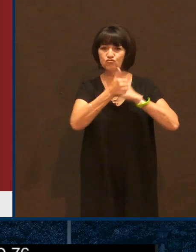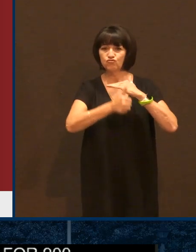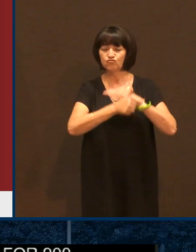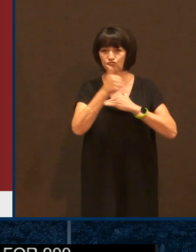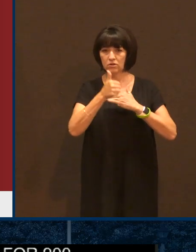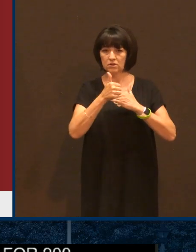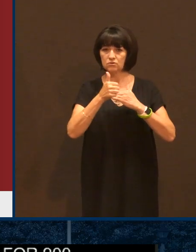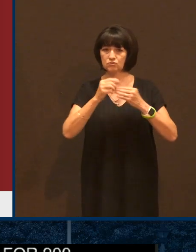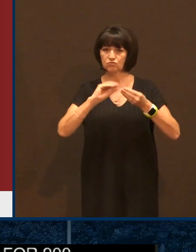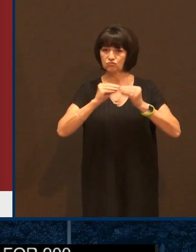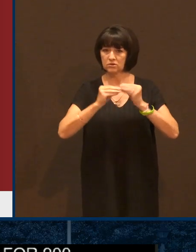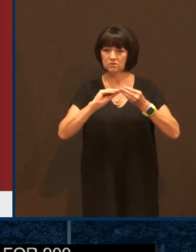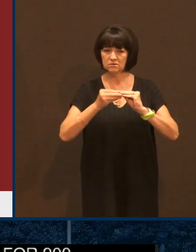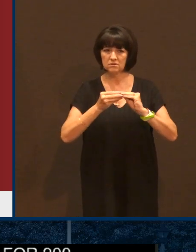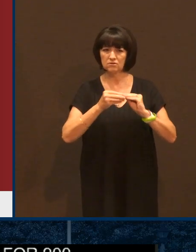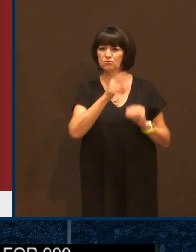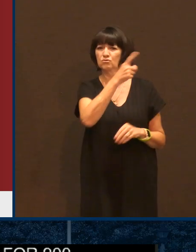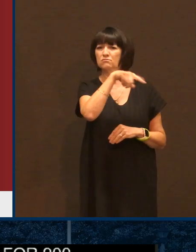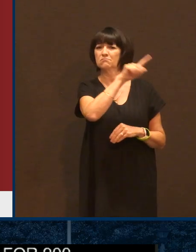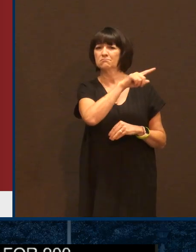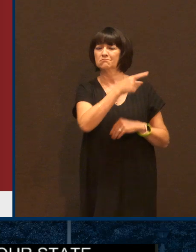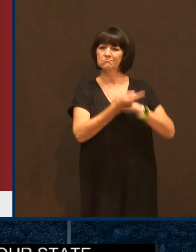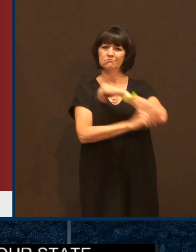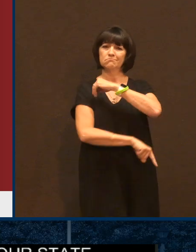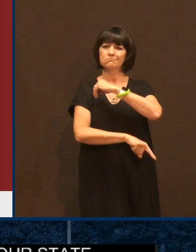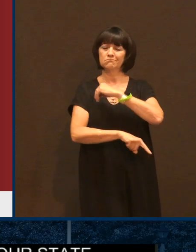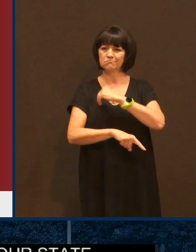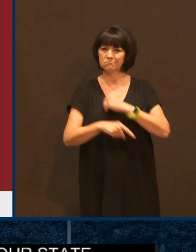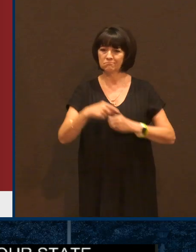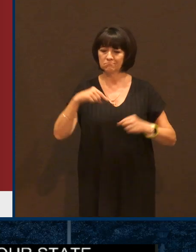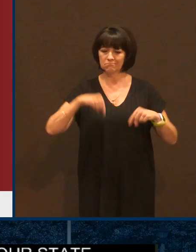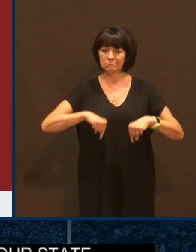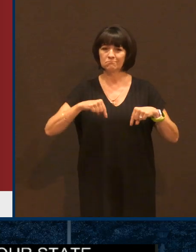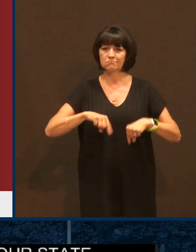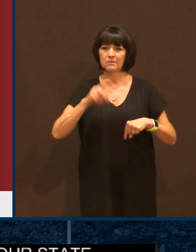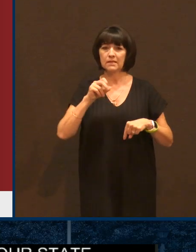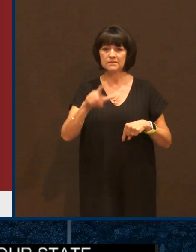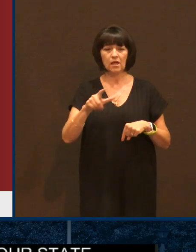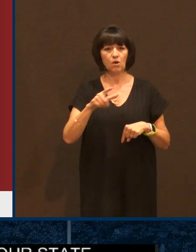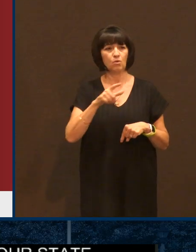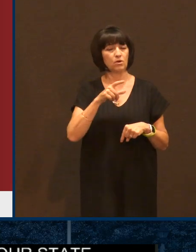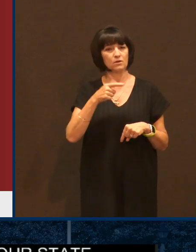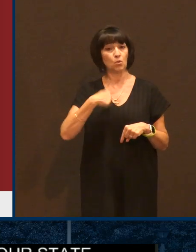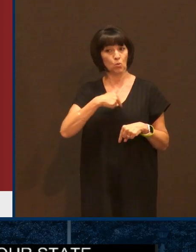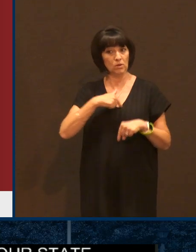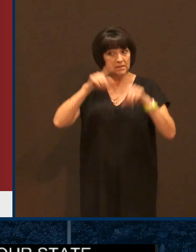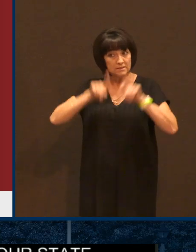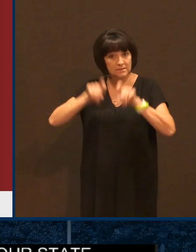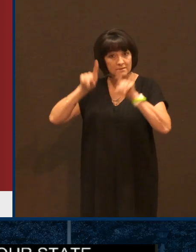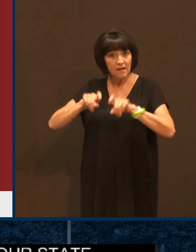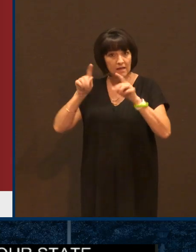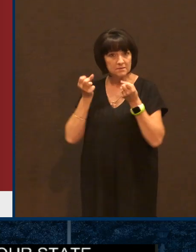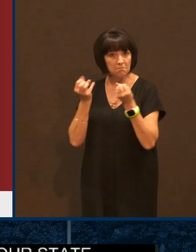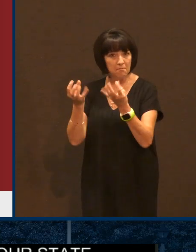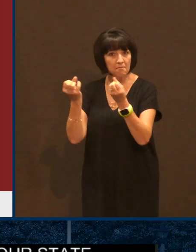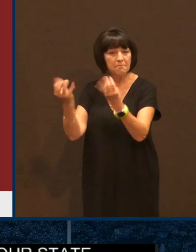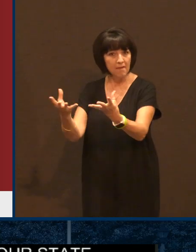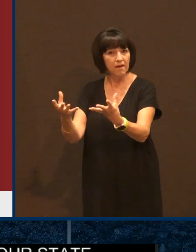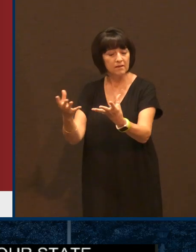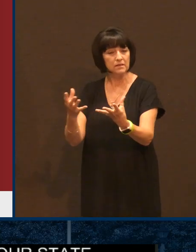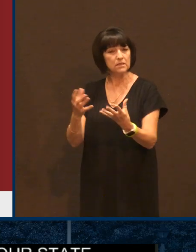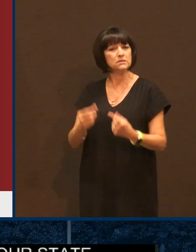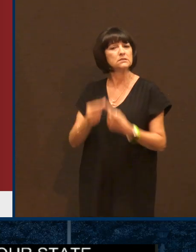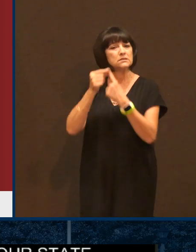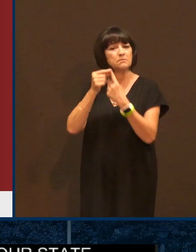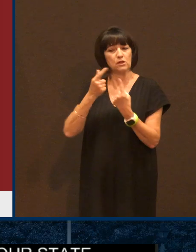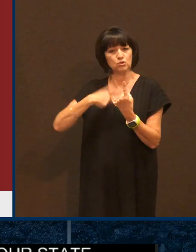Really penalized Delaware for testing aggressively into an outbreak, the outbreak that we had among the beach